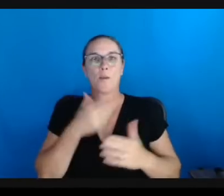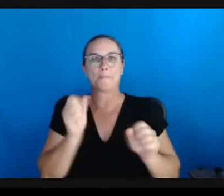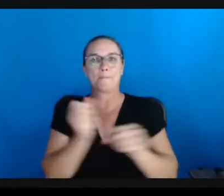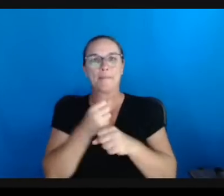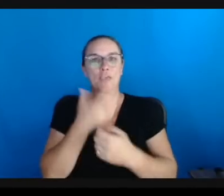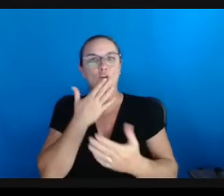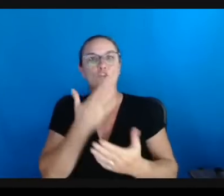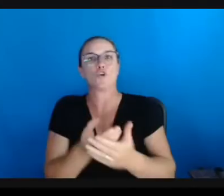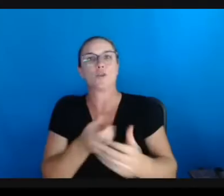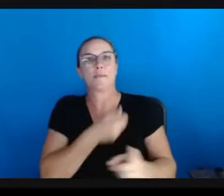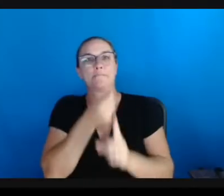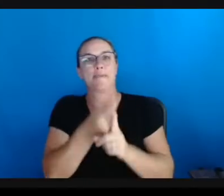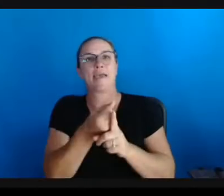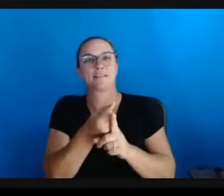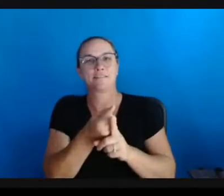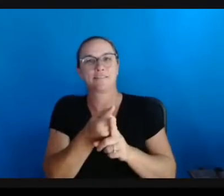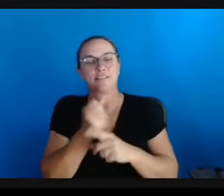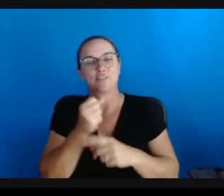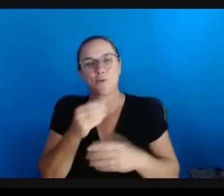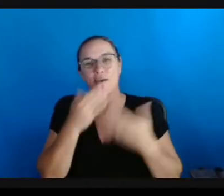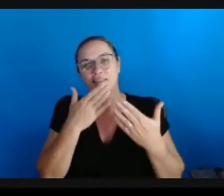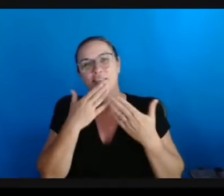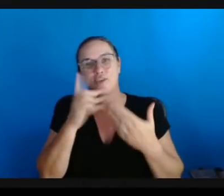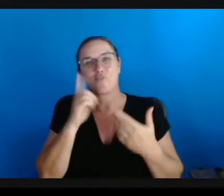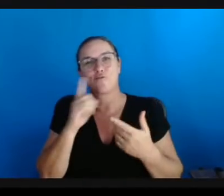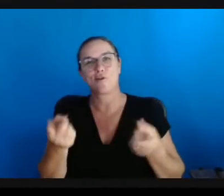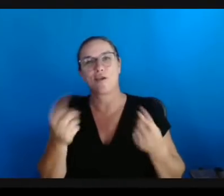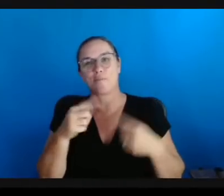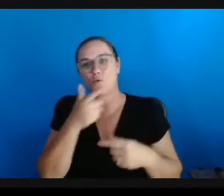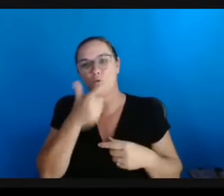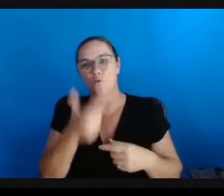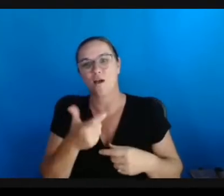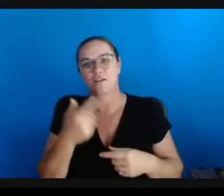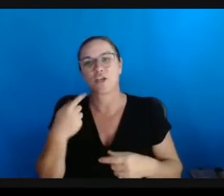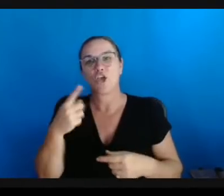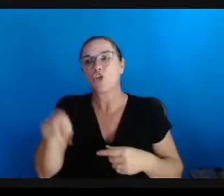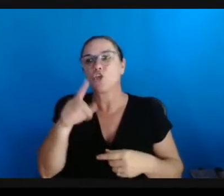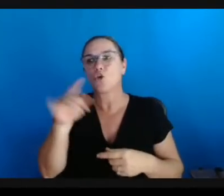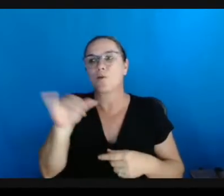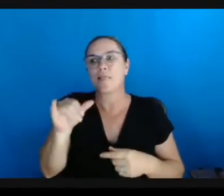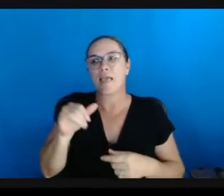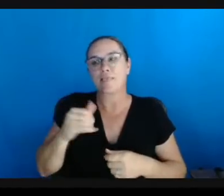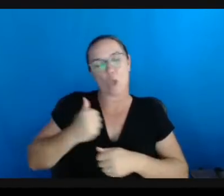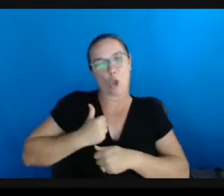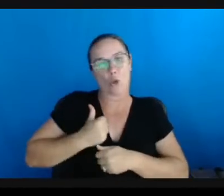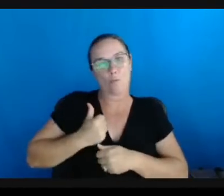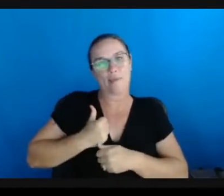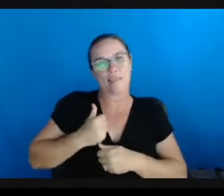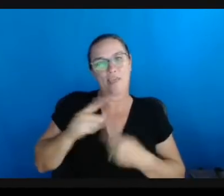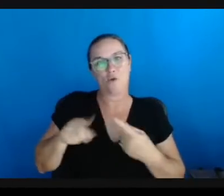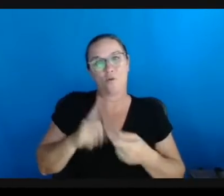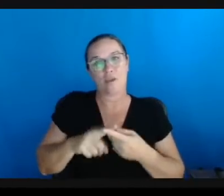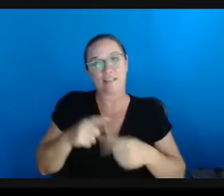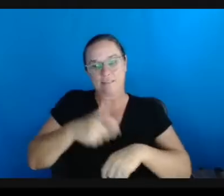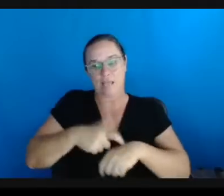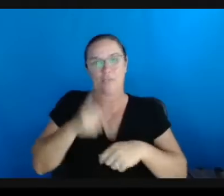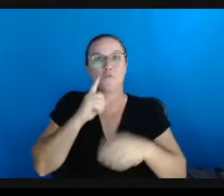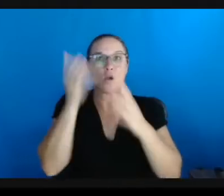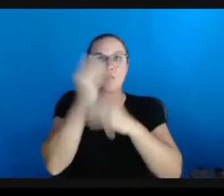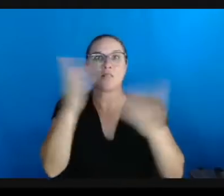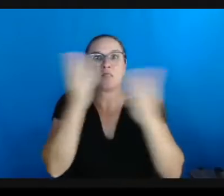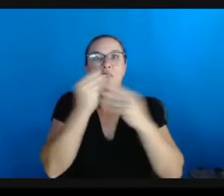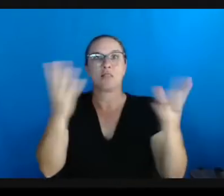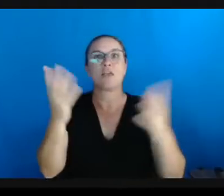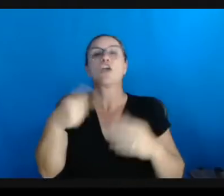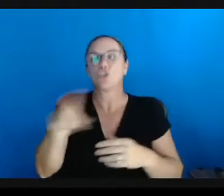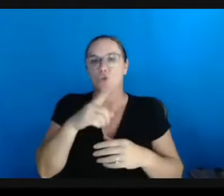appreciate you guys staying tuned. We like to say that you're our little army, that when the time comes to proper information, that you'll be the ones to help us do